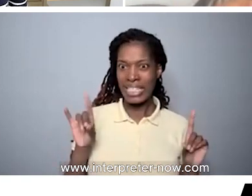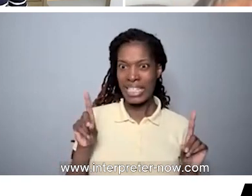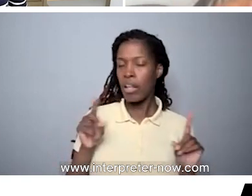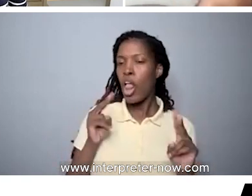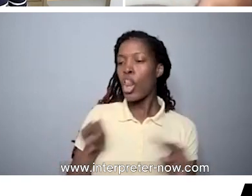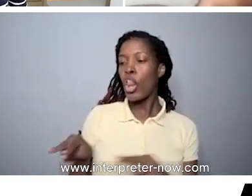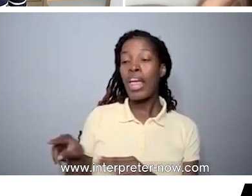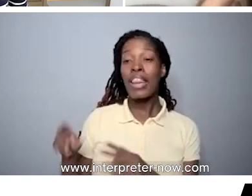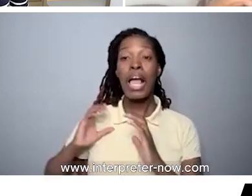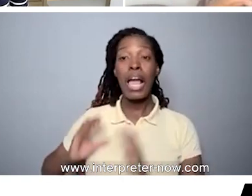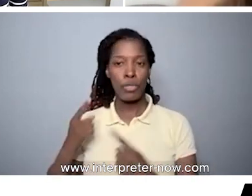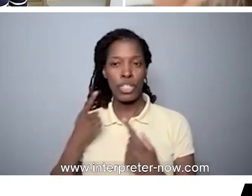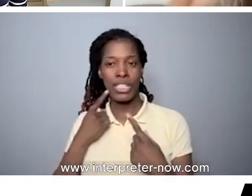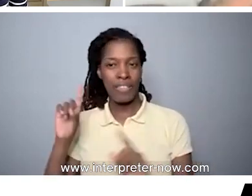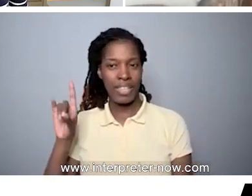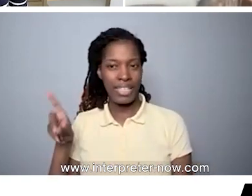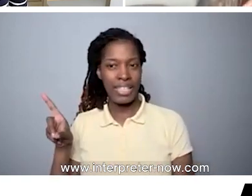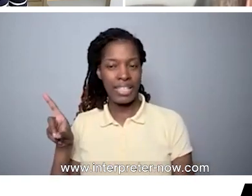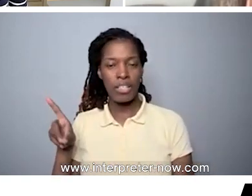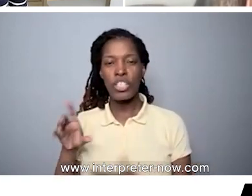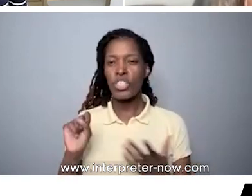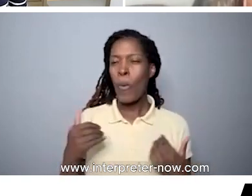you're thinking about how to do that.